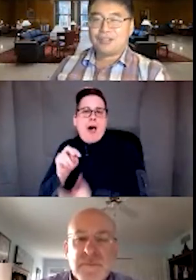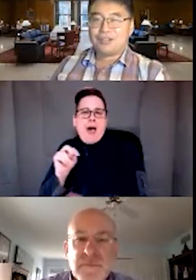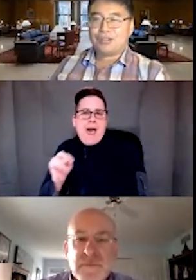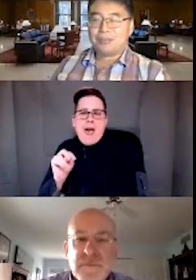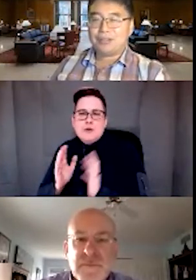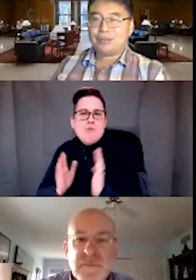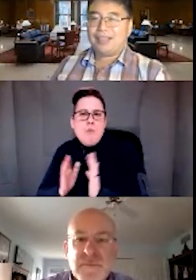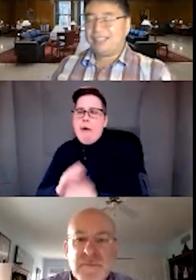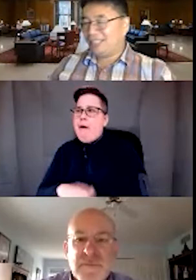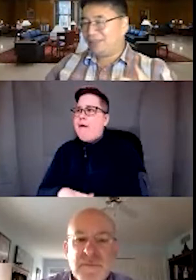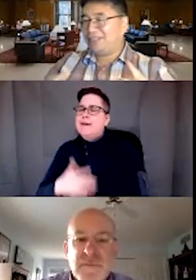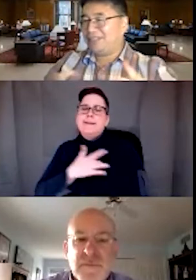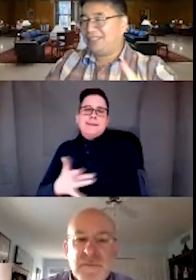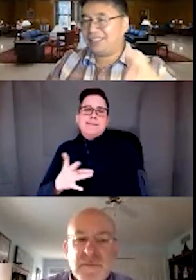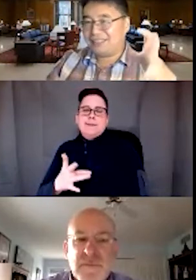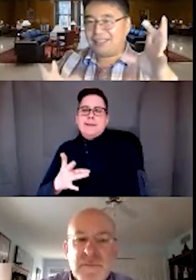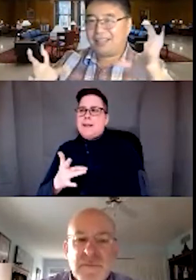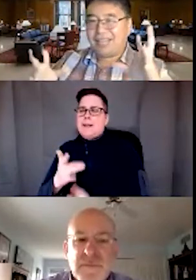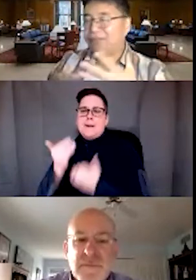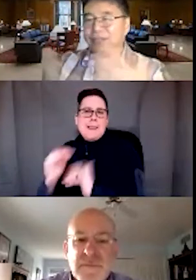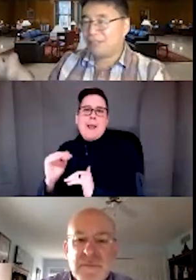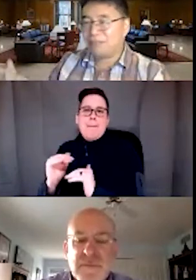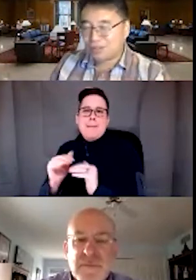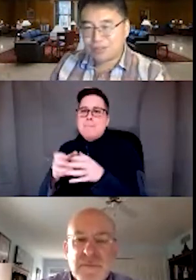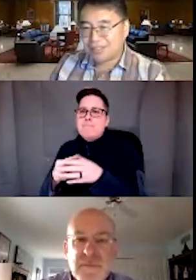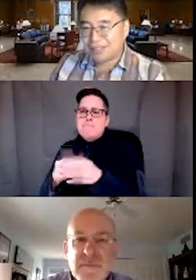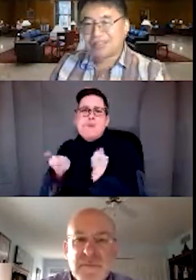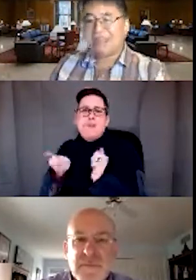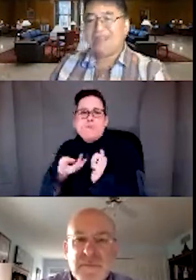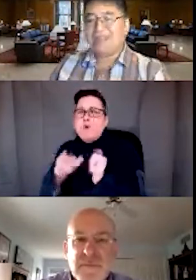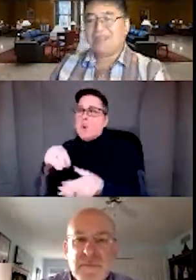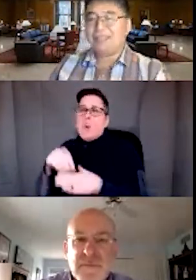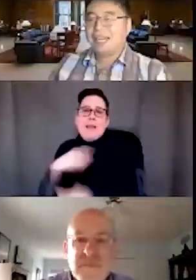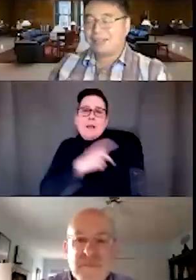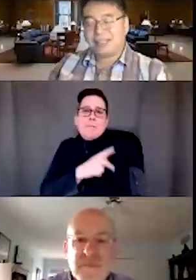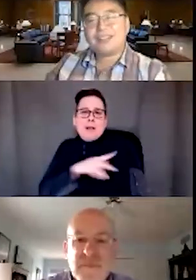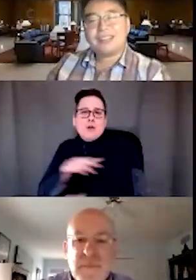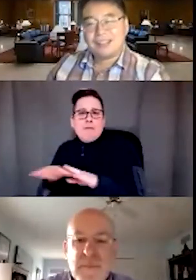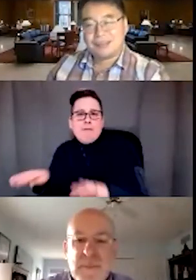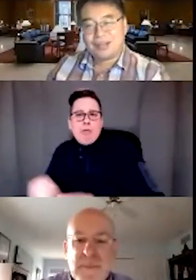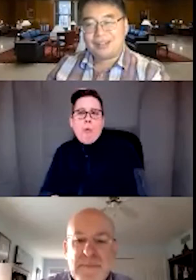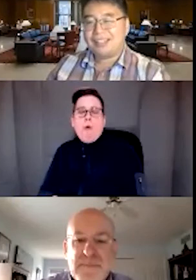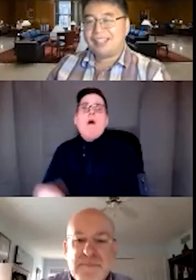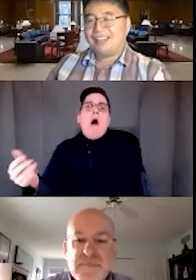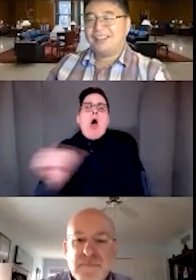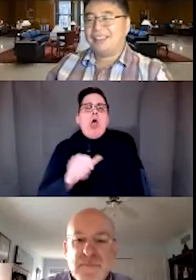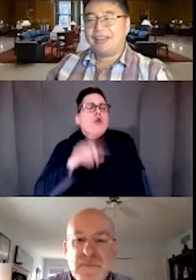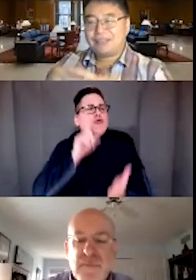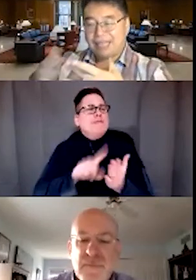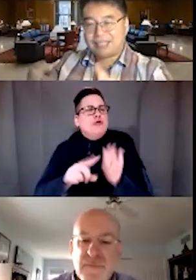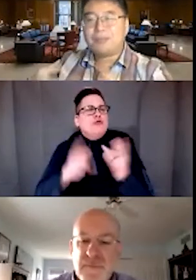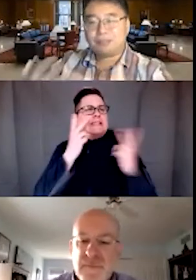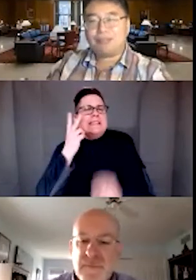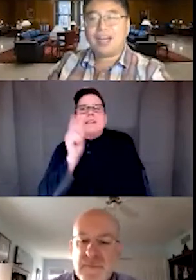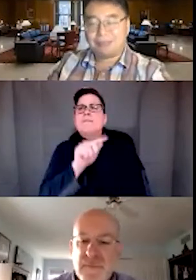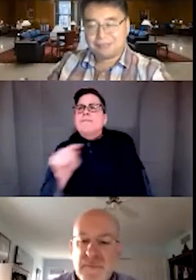It's usually limited to a handful of inpatient units, right? So I've seen other studies where they've